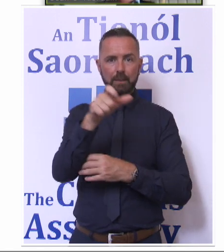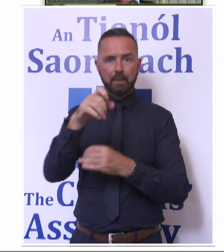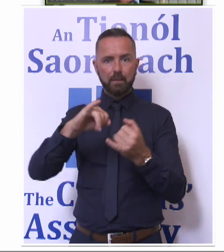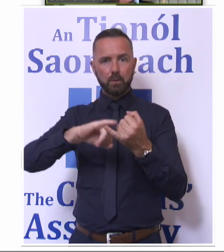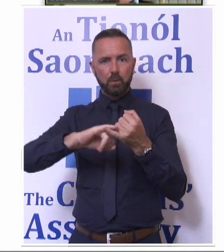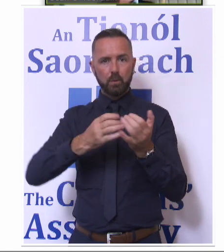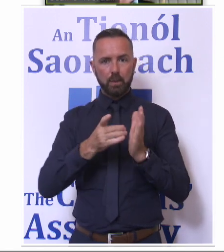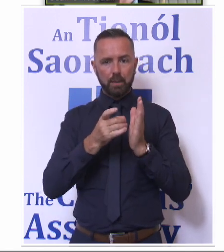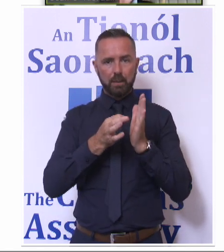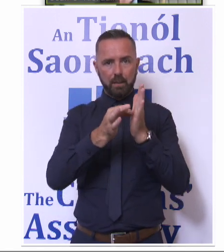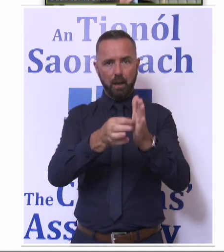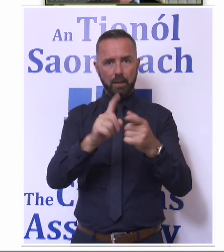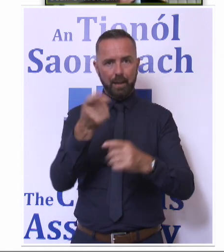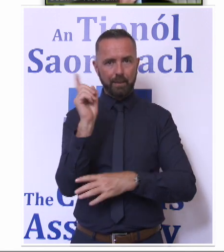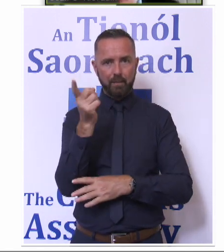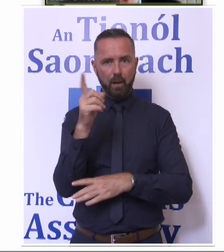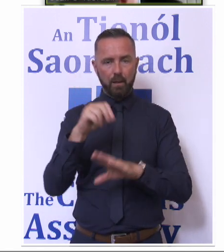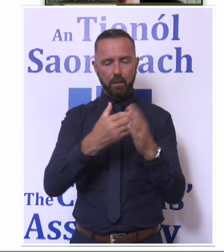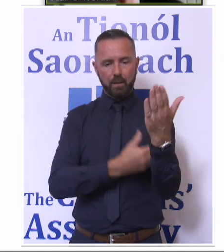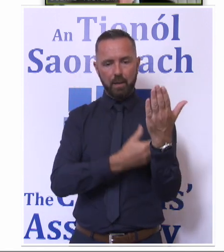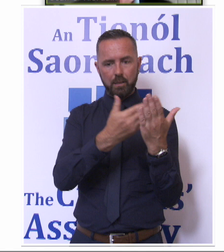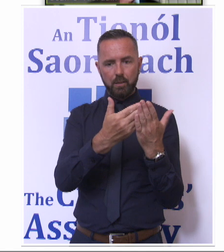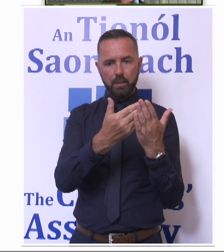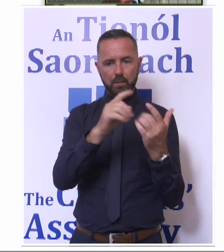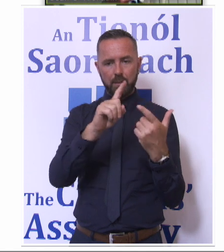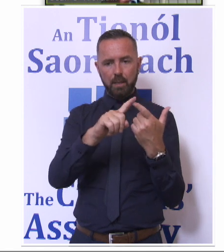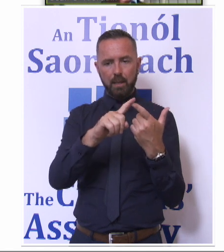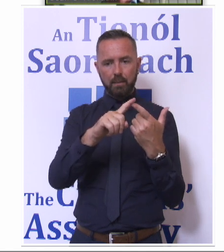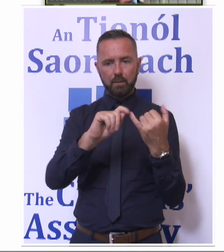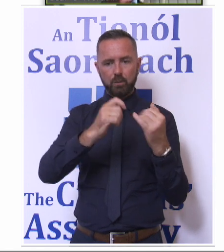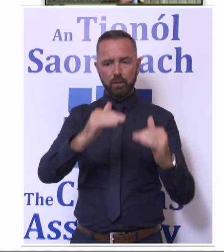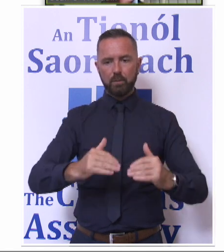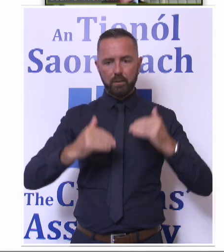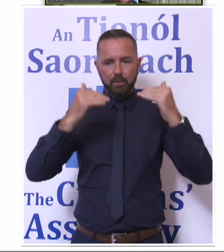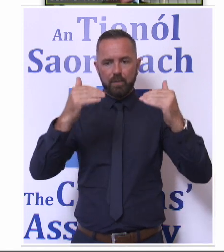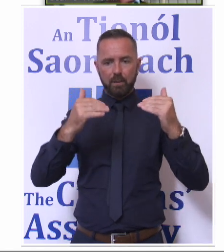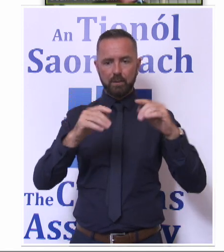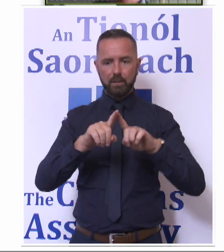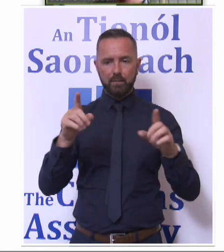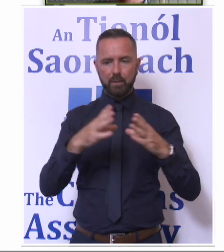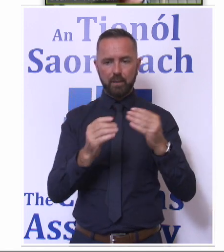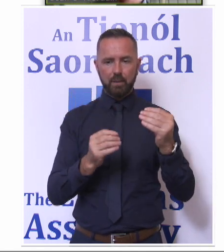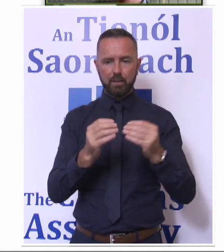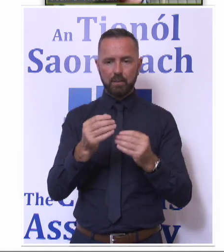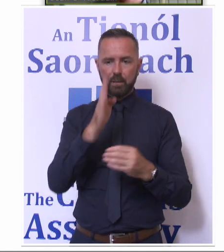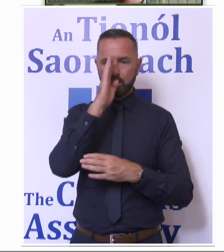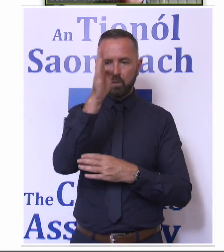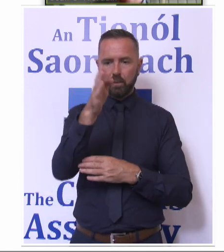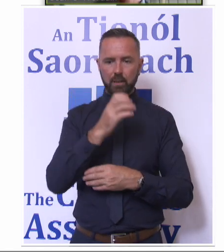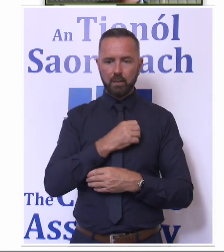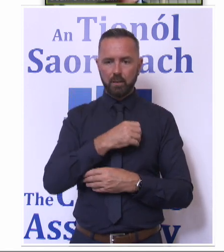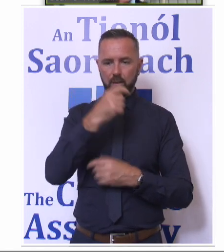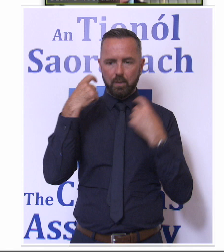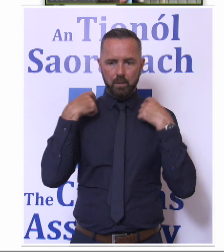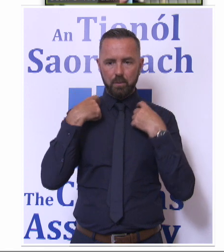advise on legislation and on advancing initiatives directly to the Mayor